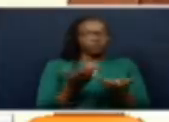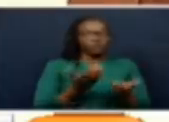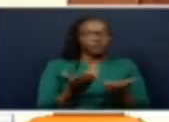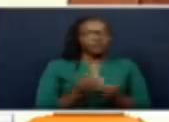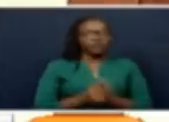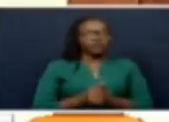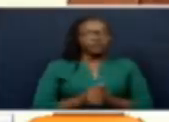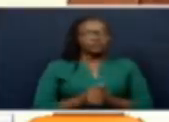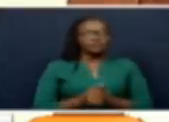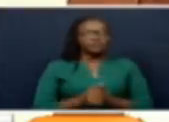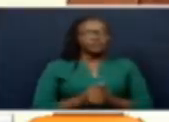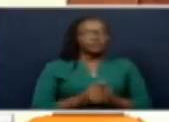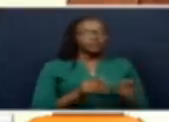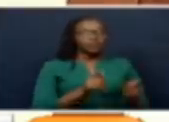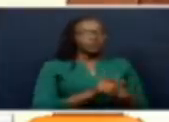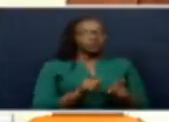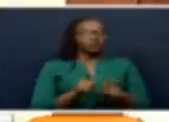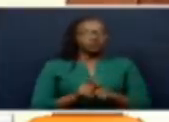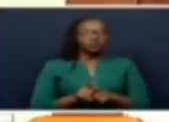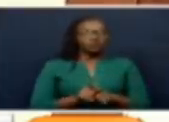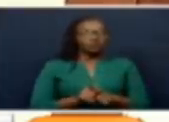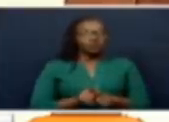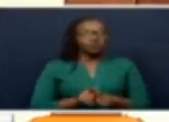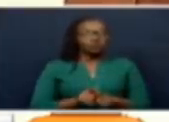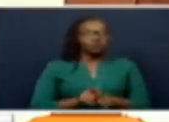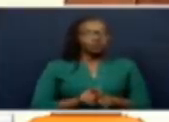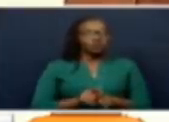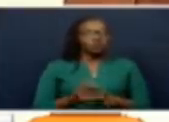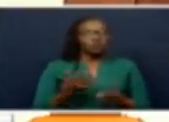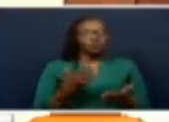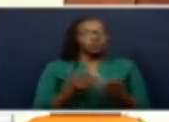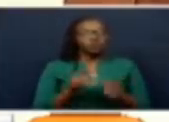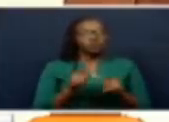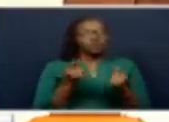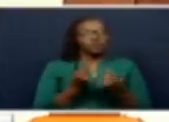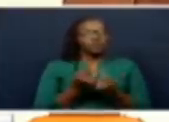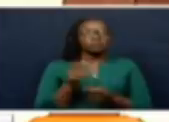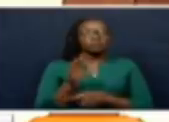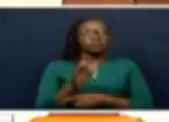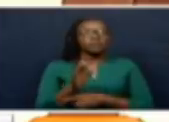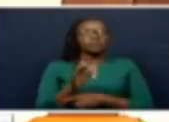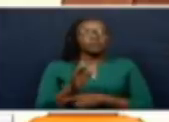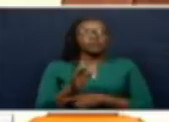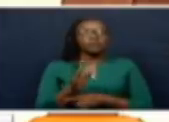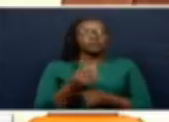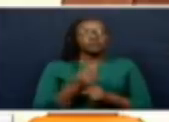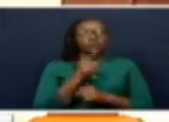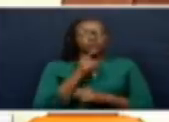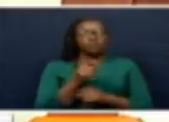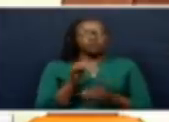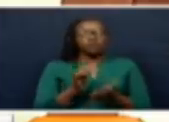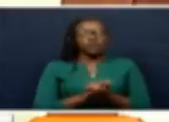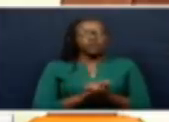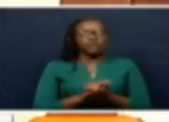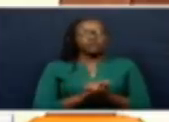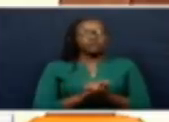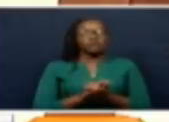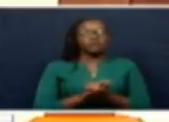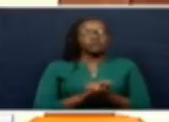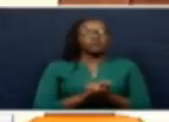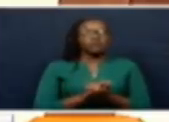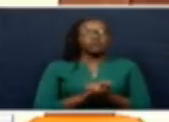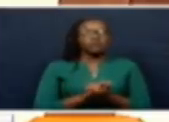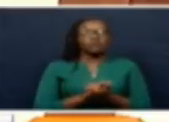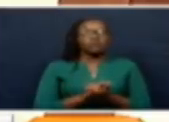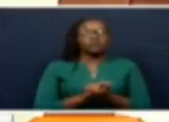Excellency the President, our own President, President Uhuru Kenyatta, and his team to make sure that they reach out to their opponents